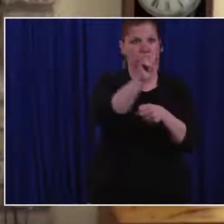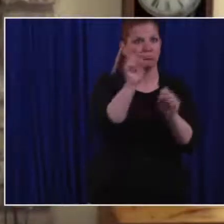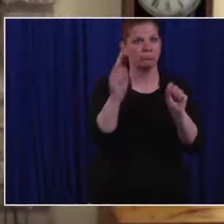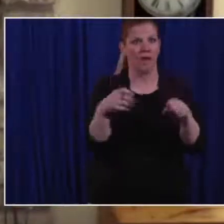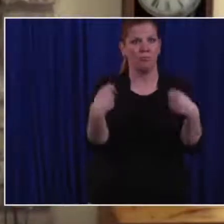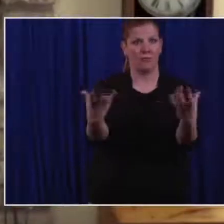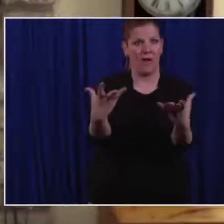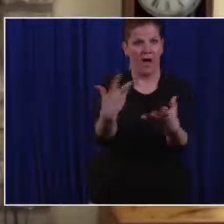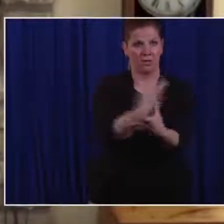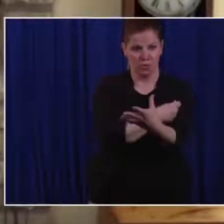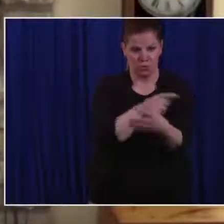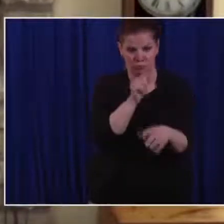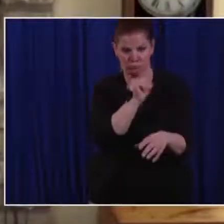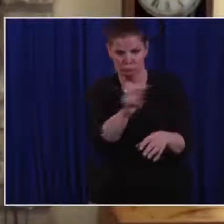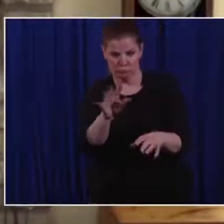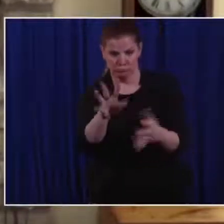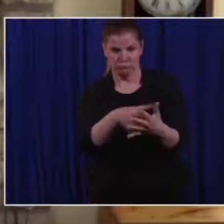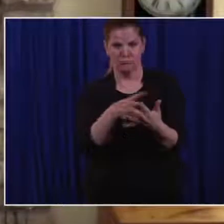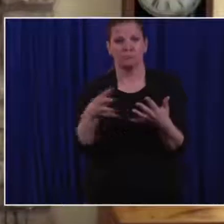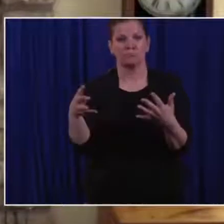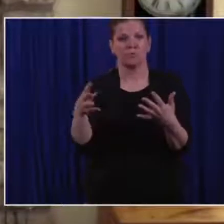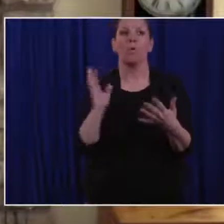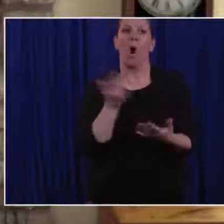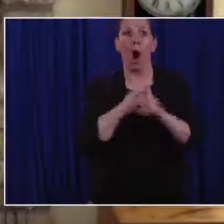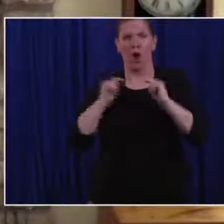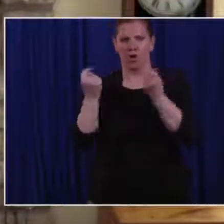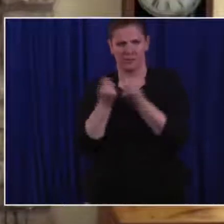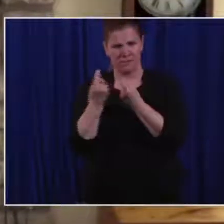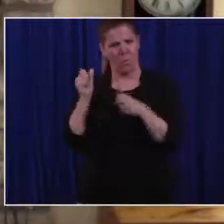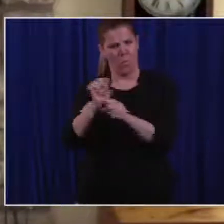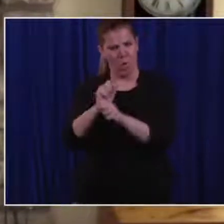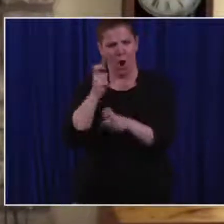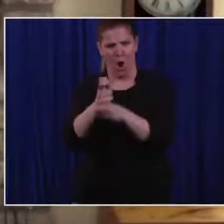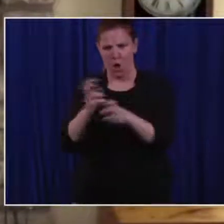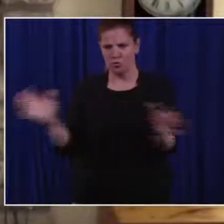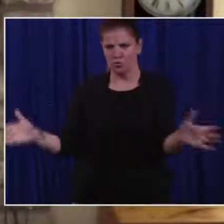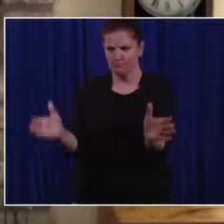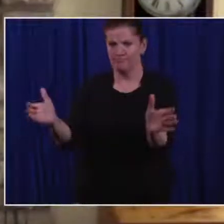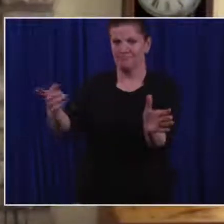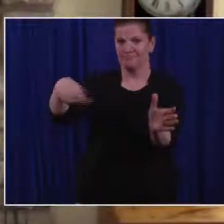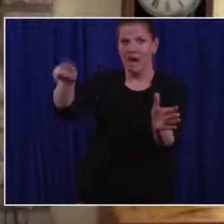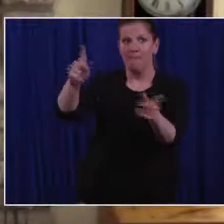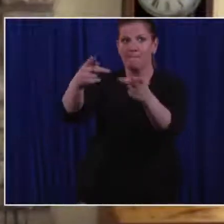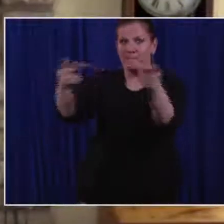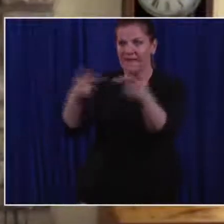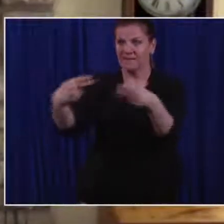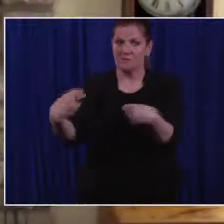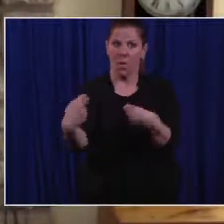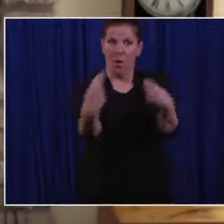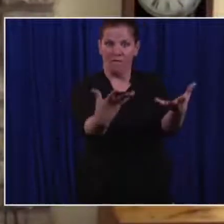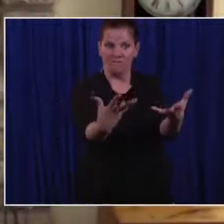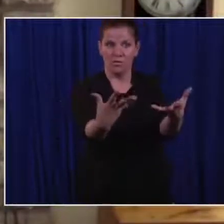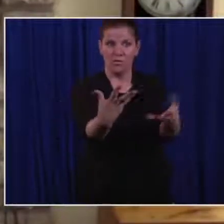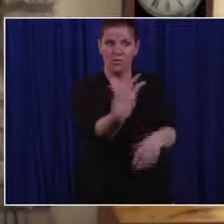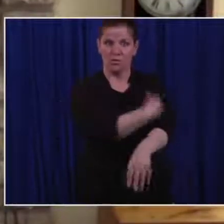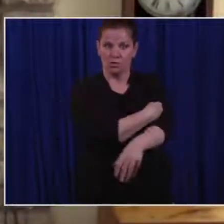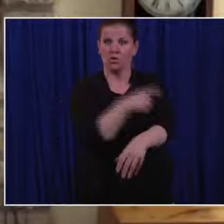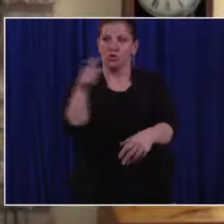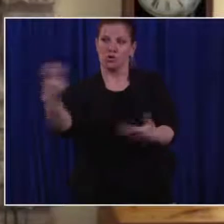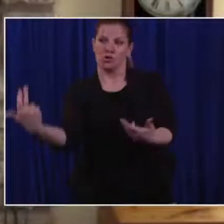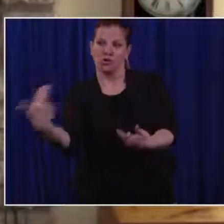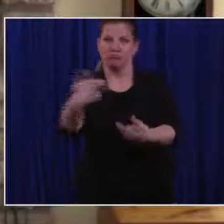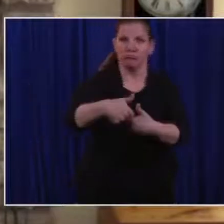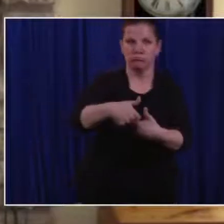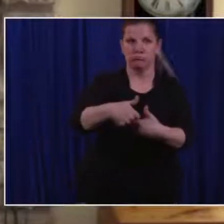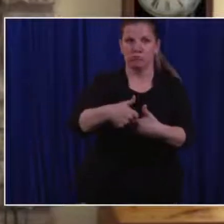to load even more appointments onto the system, and we encourage more and more providers to get on just as quickly as they can.